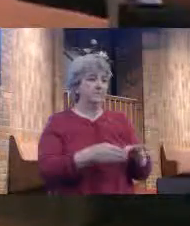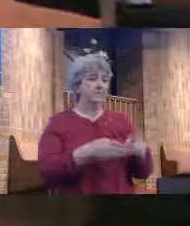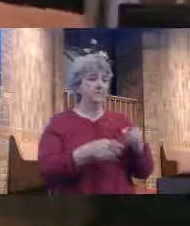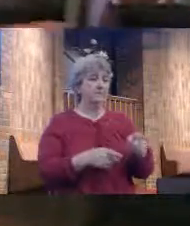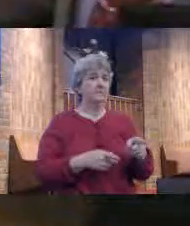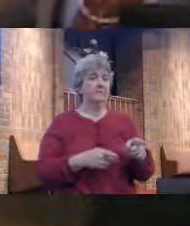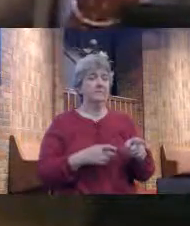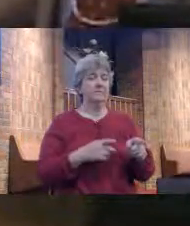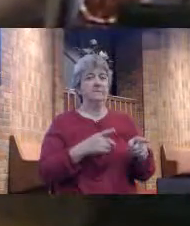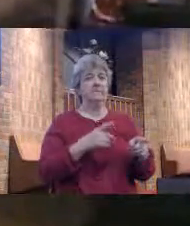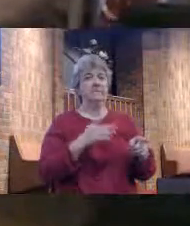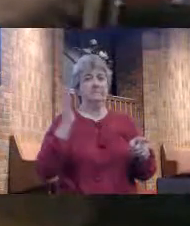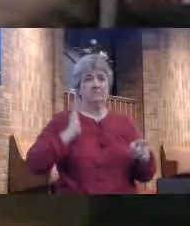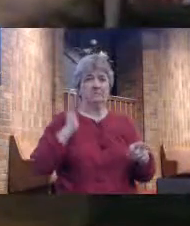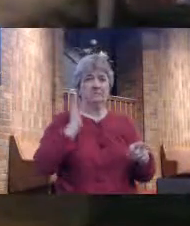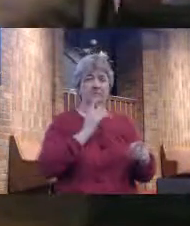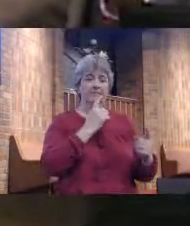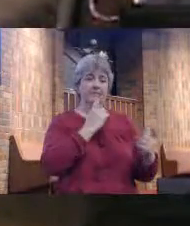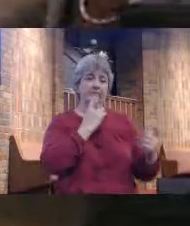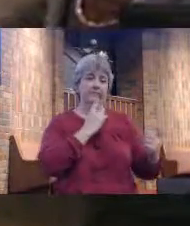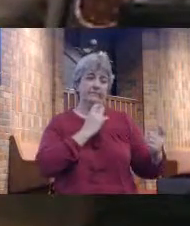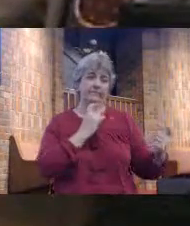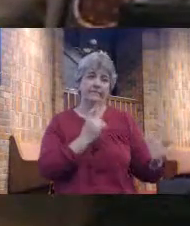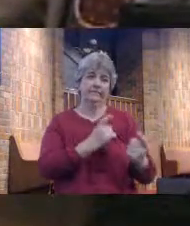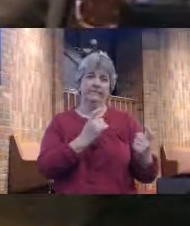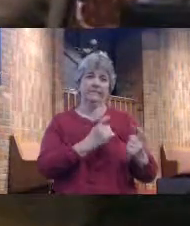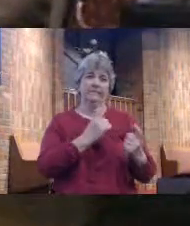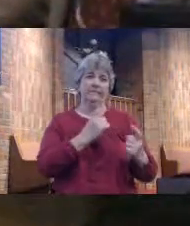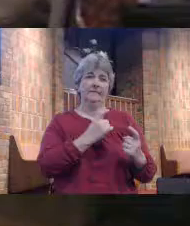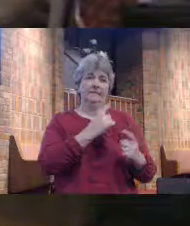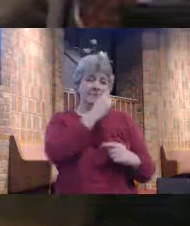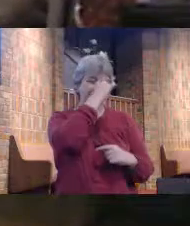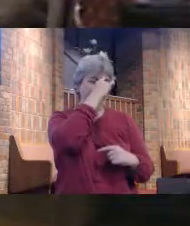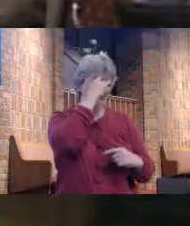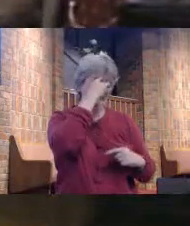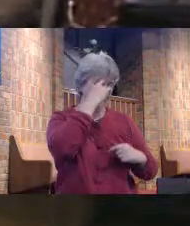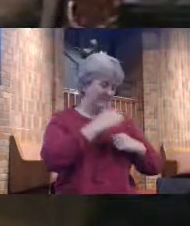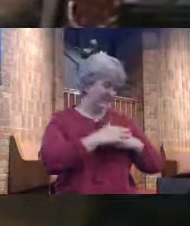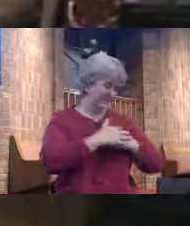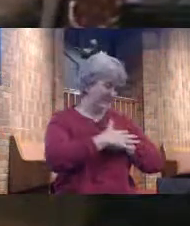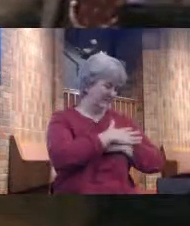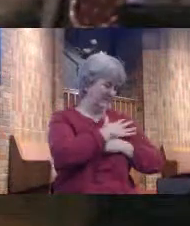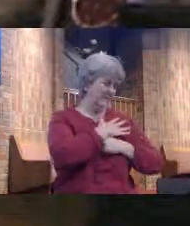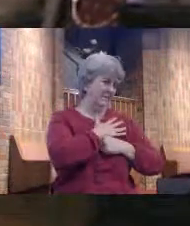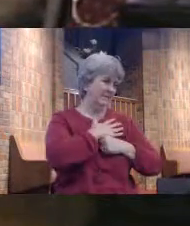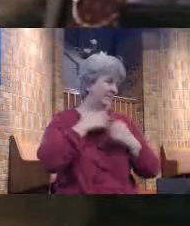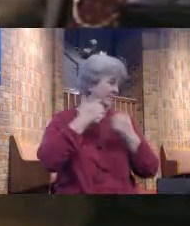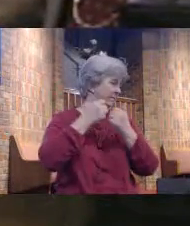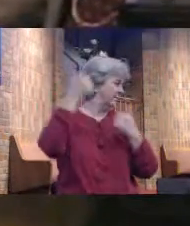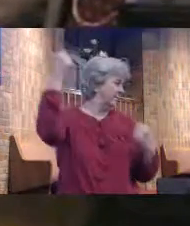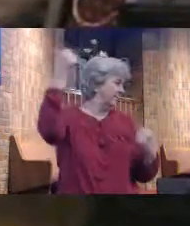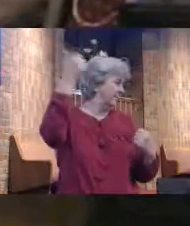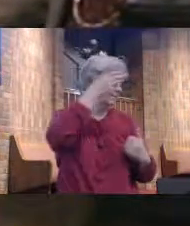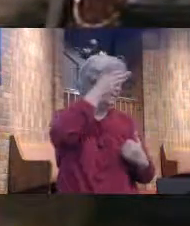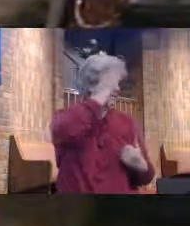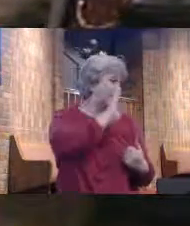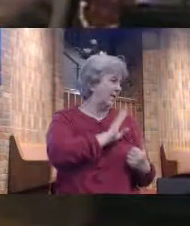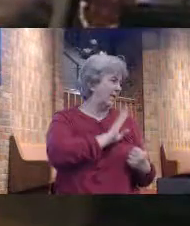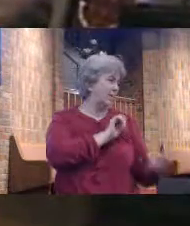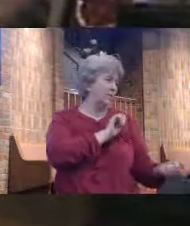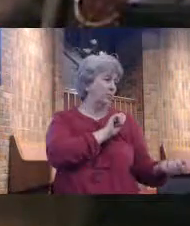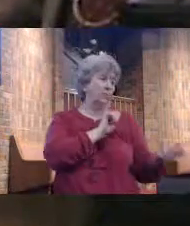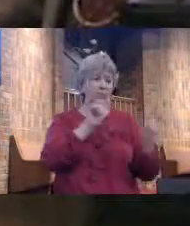in sin, who is covered in transgressions, who is away from God, to the person who has been